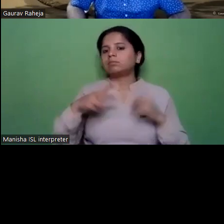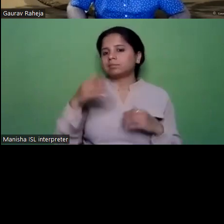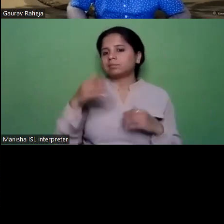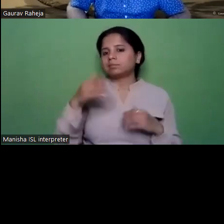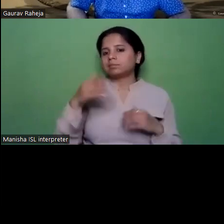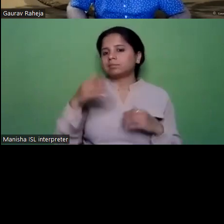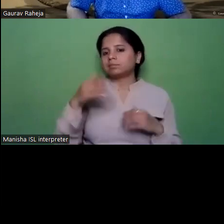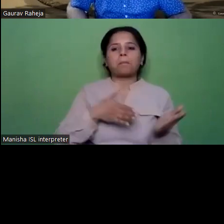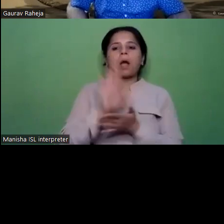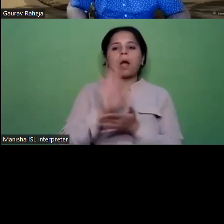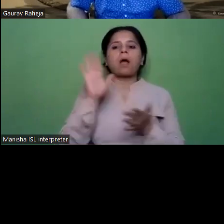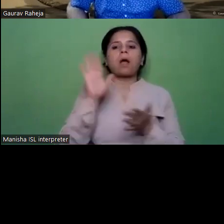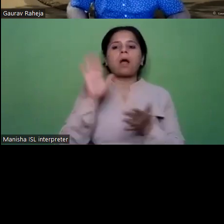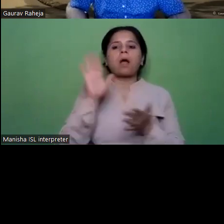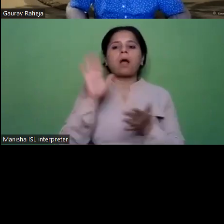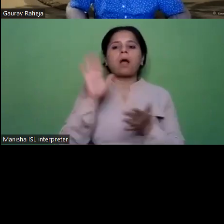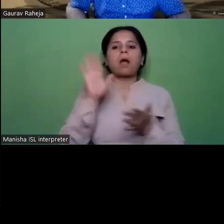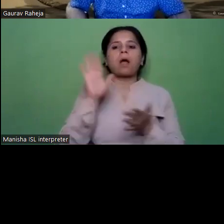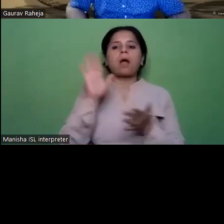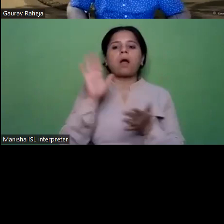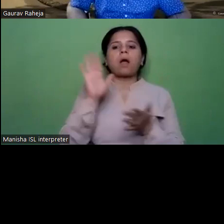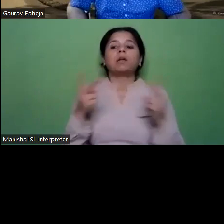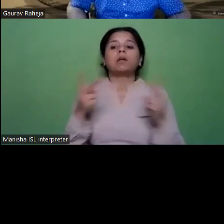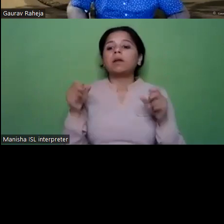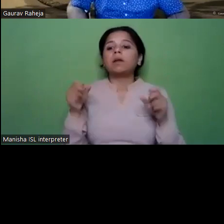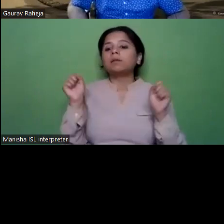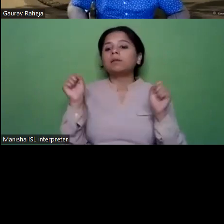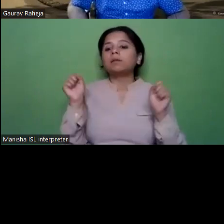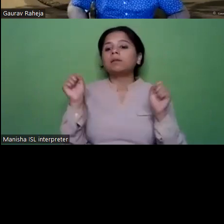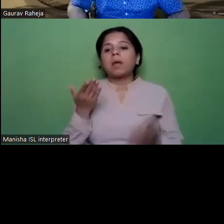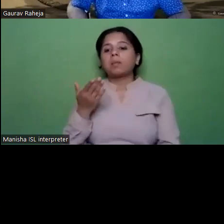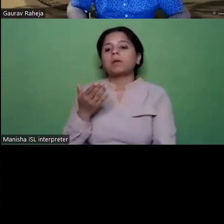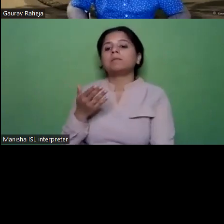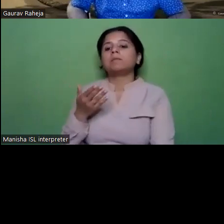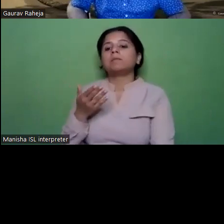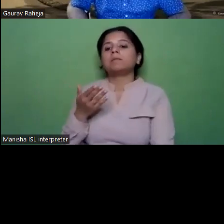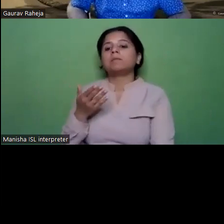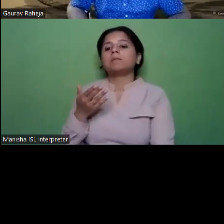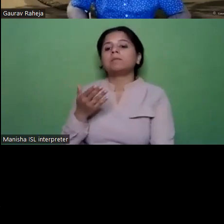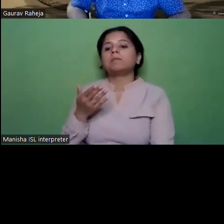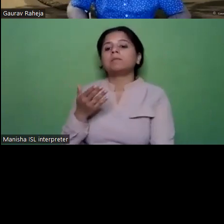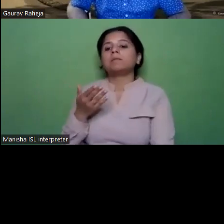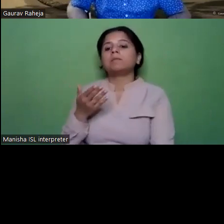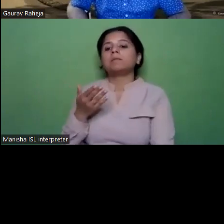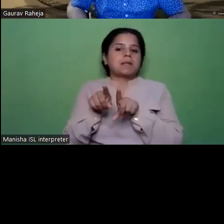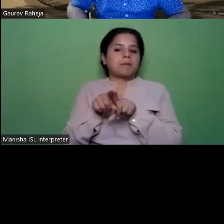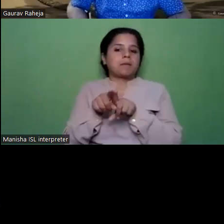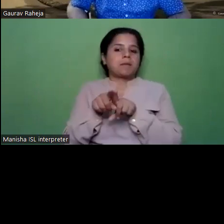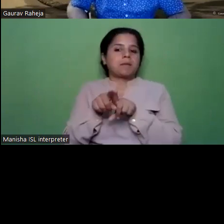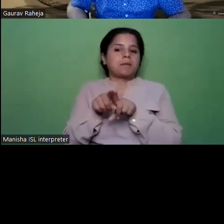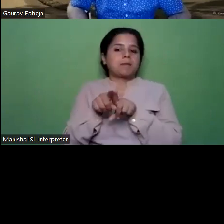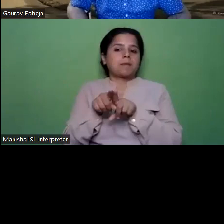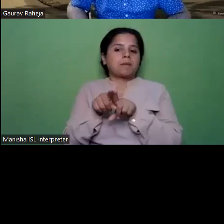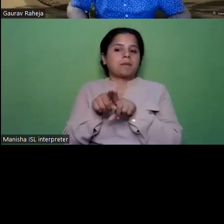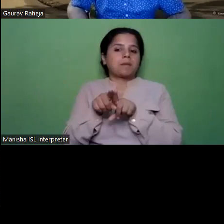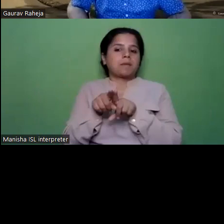slip accidents that we're going to have in life. Likewise, we are doing new technologies